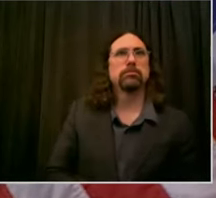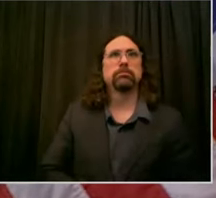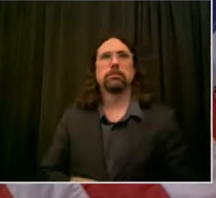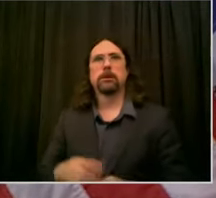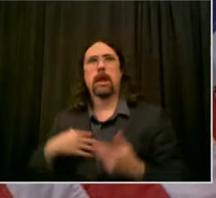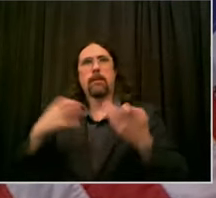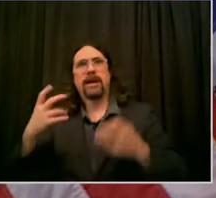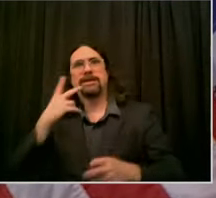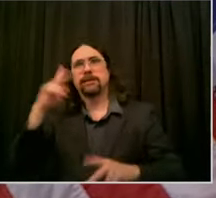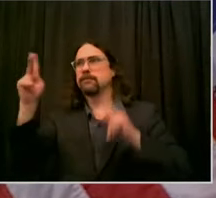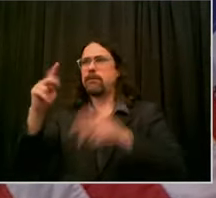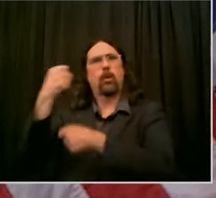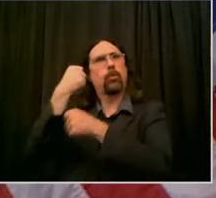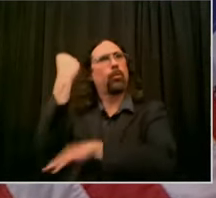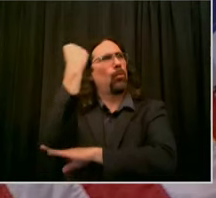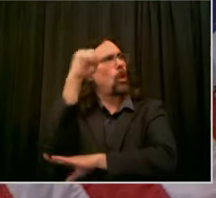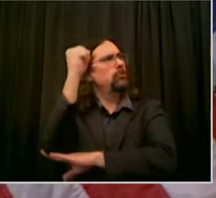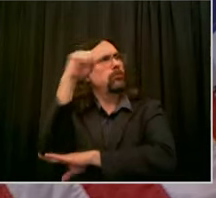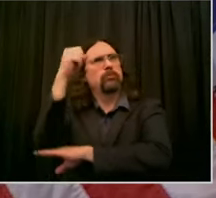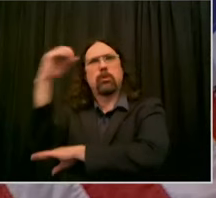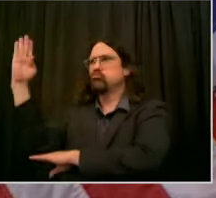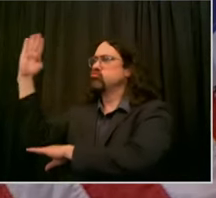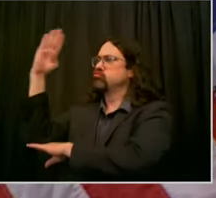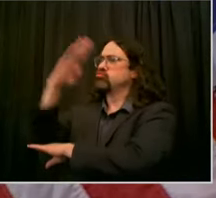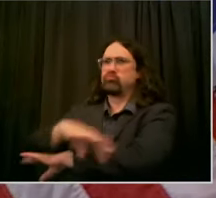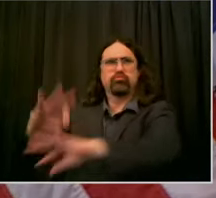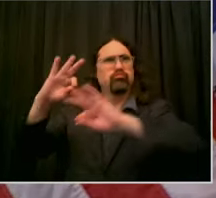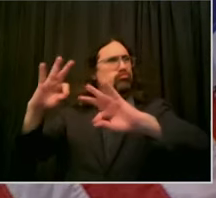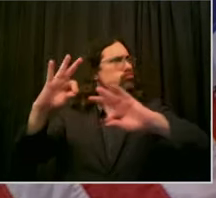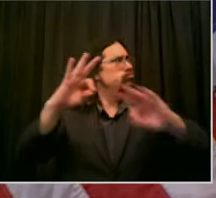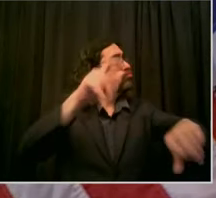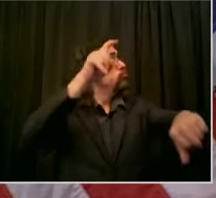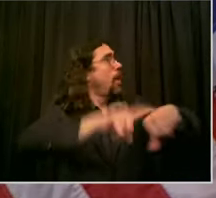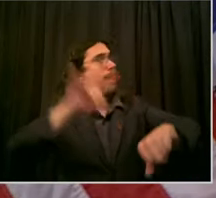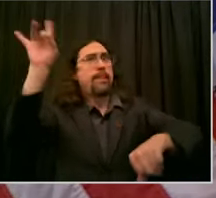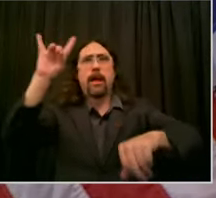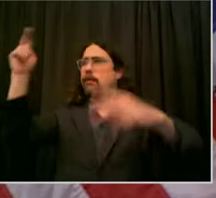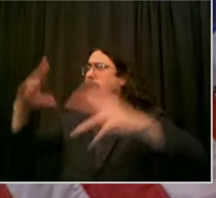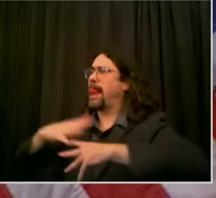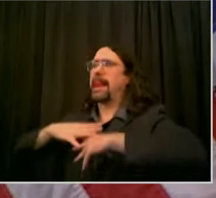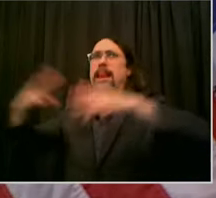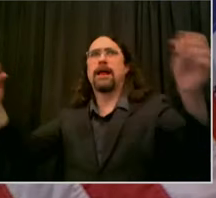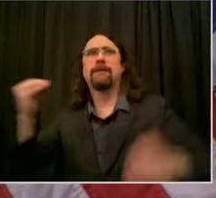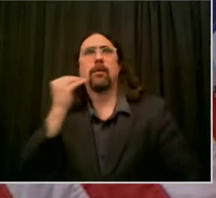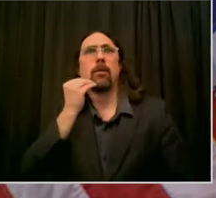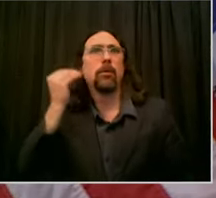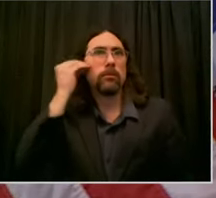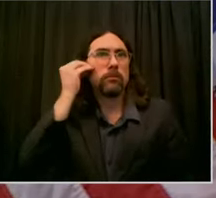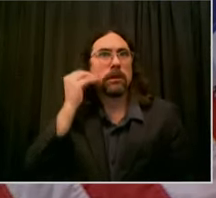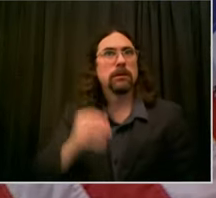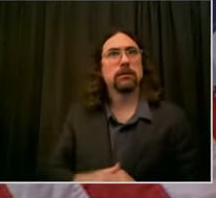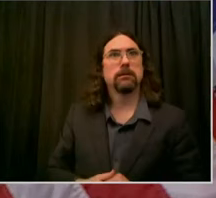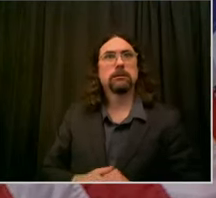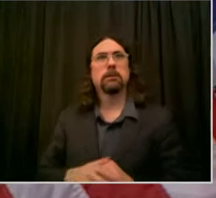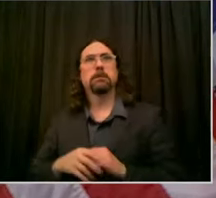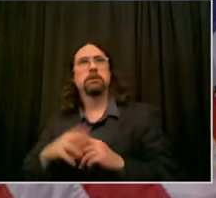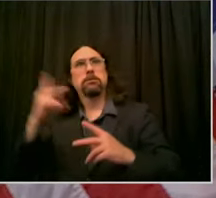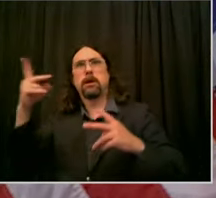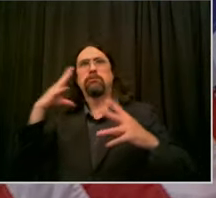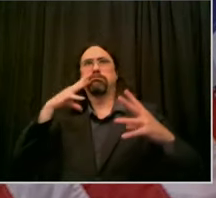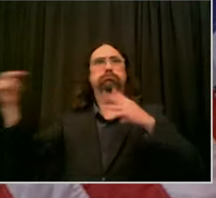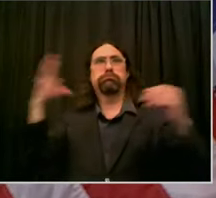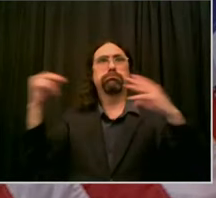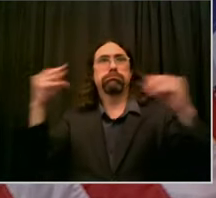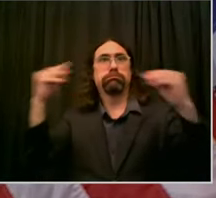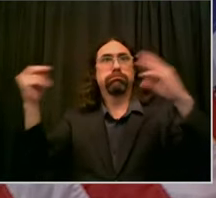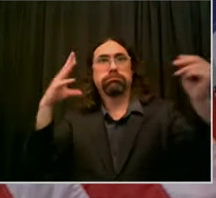might try and stay out later, but if they do, they must be scrupulously peaceful. If they do anything violent or inappropriate, NYPD